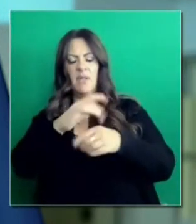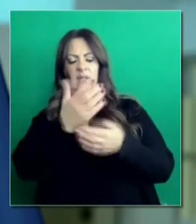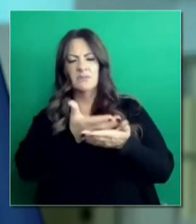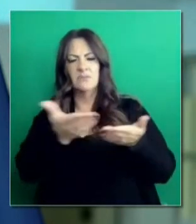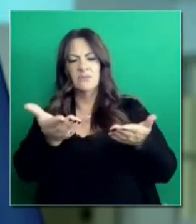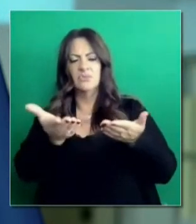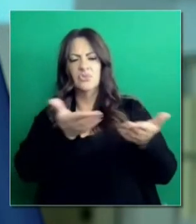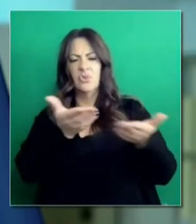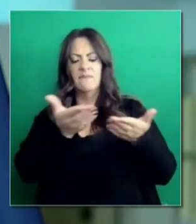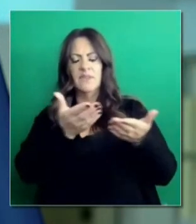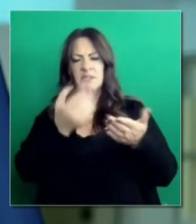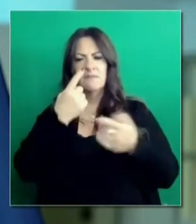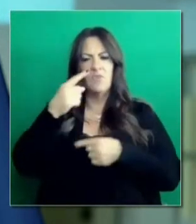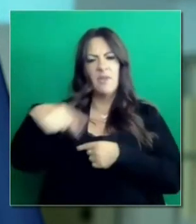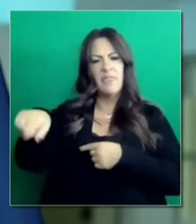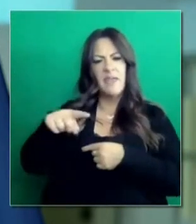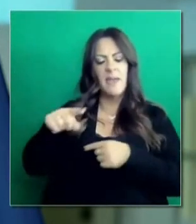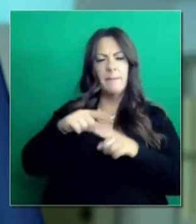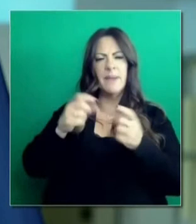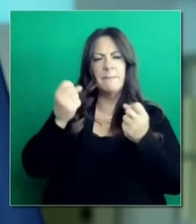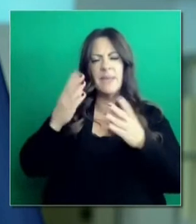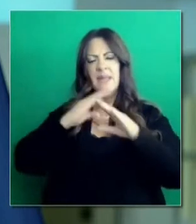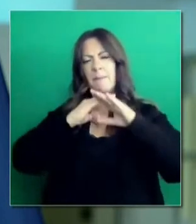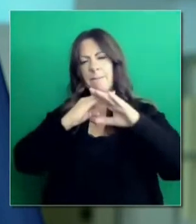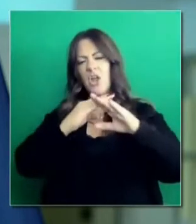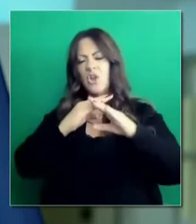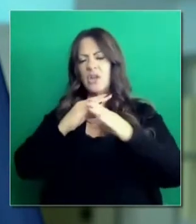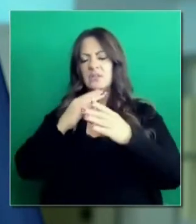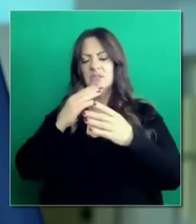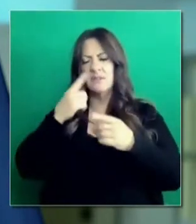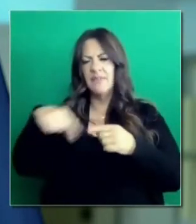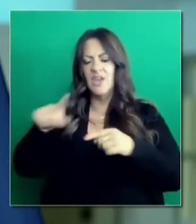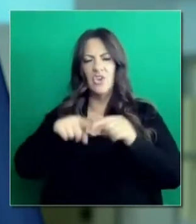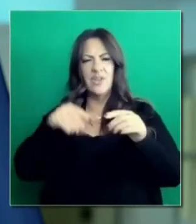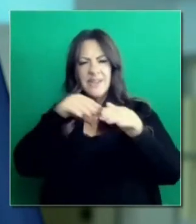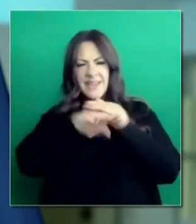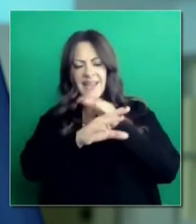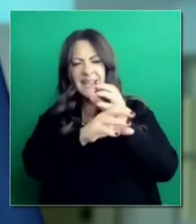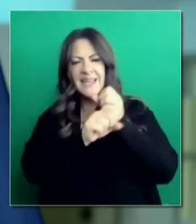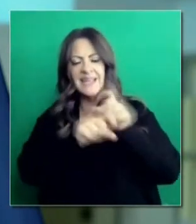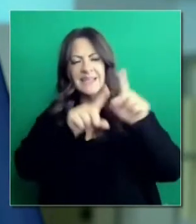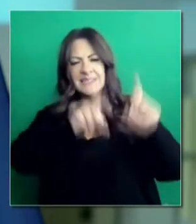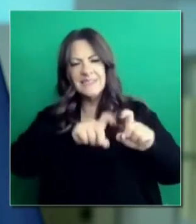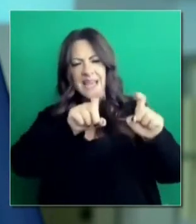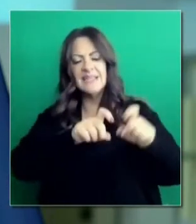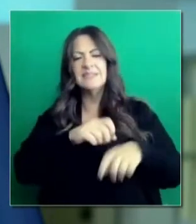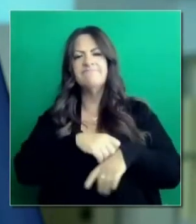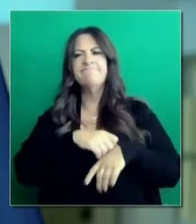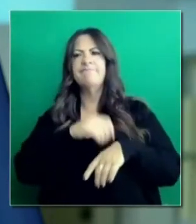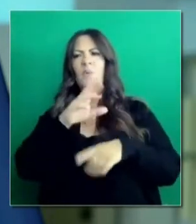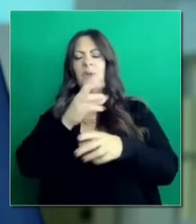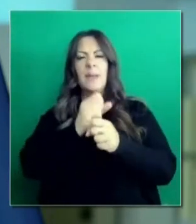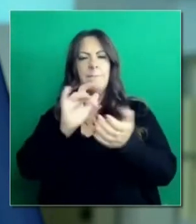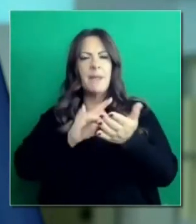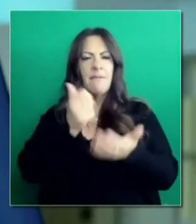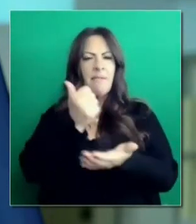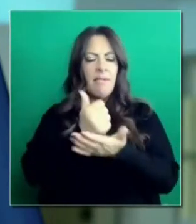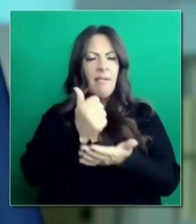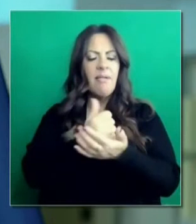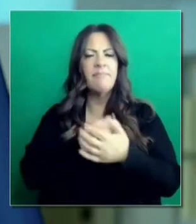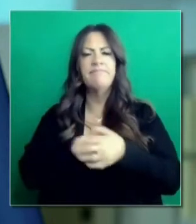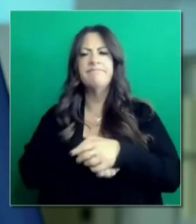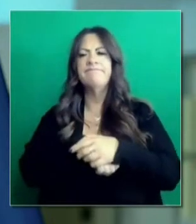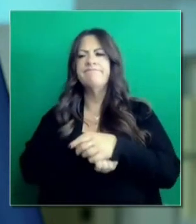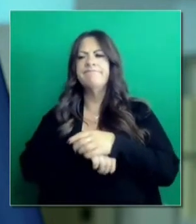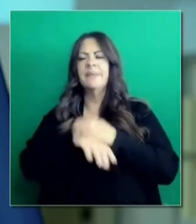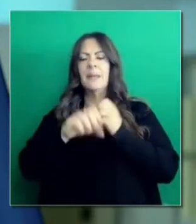reported that there were some big barriers to accessing this program, including test or medical referral requirements, and also the fact that a lot of people just don't trust it or are